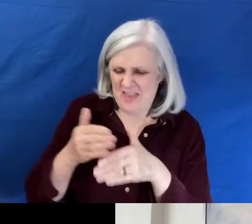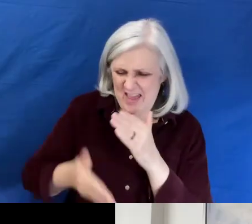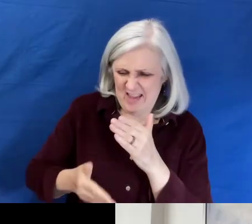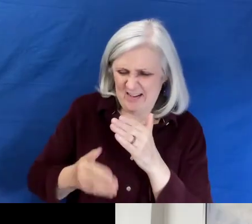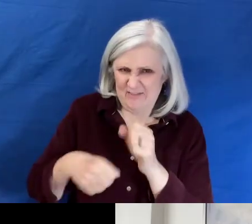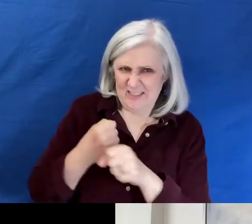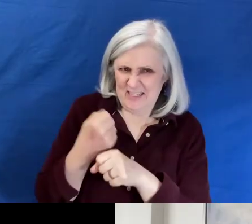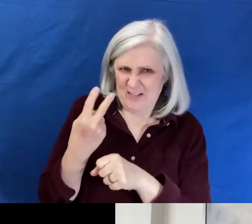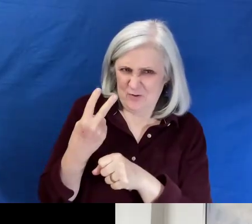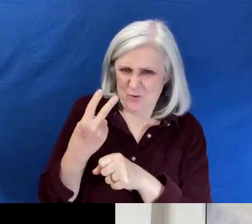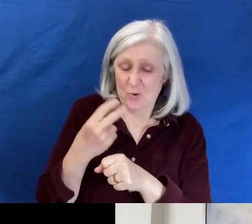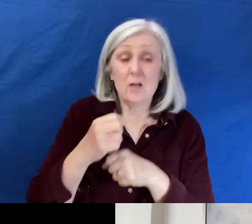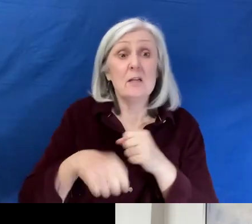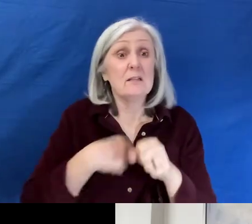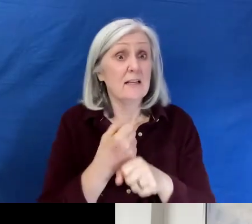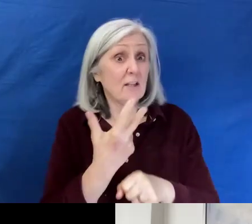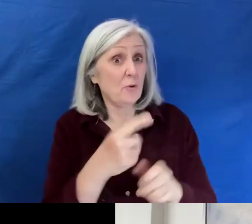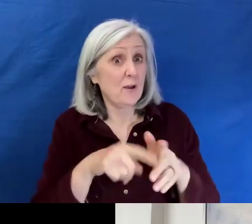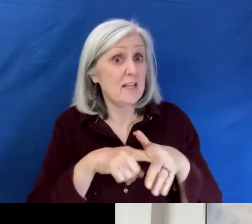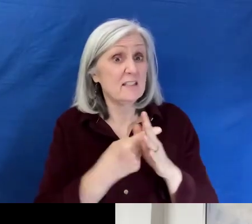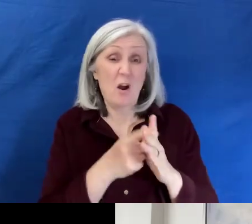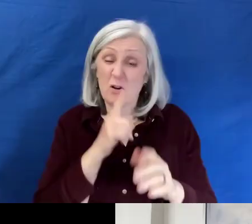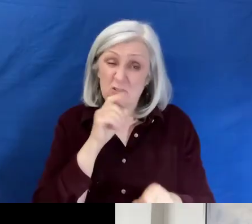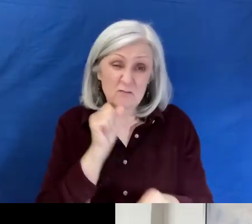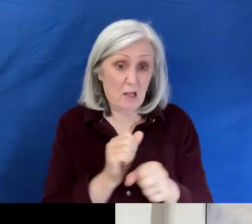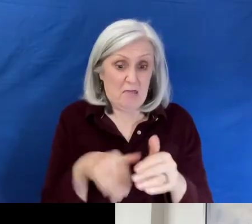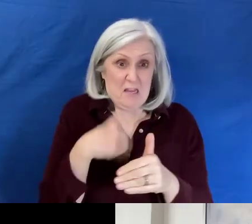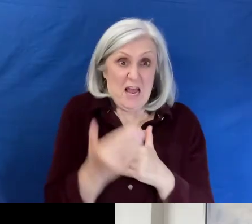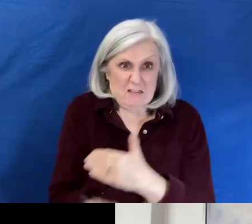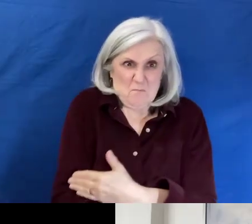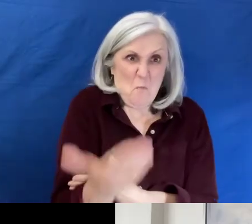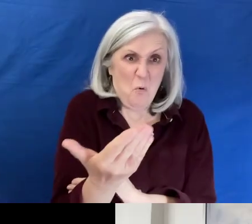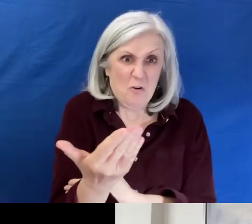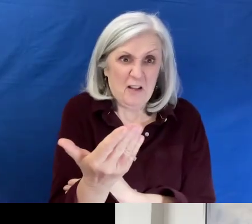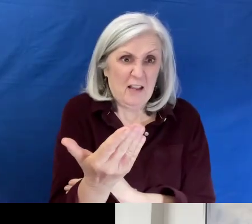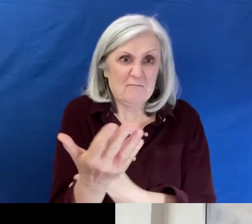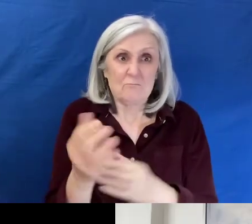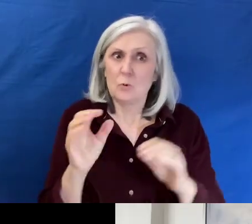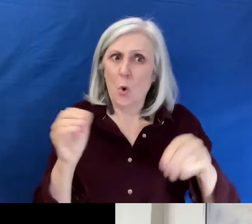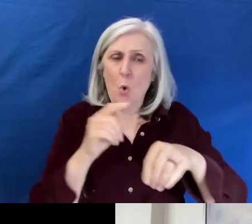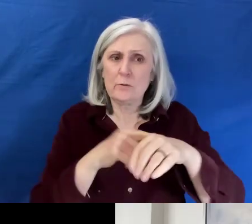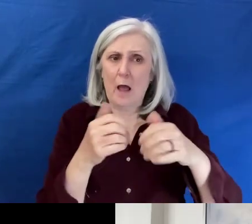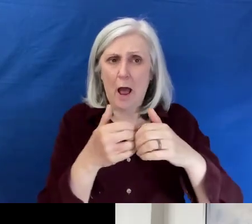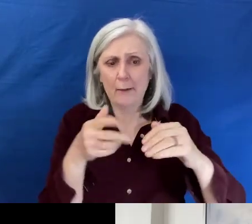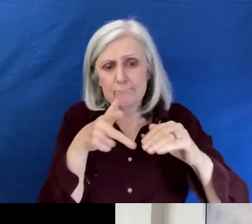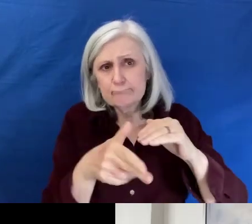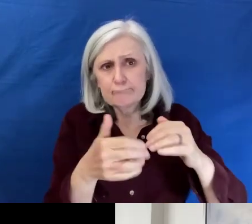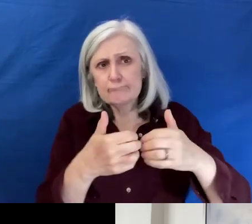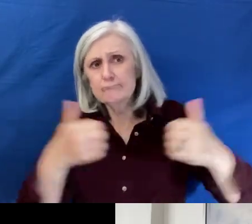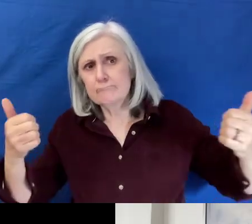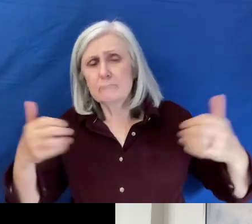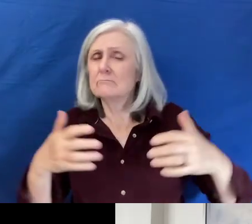two, season three starts literally the next morning. So it's like there's no time cut in between.